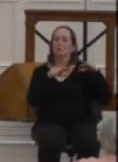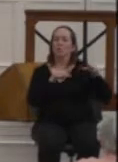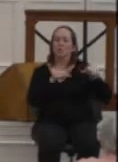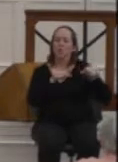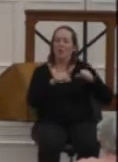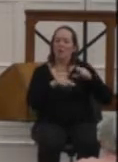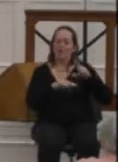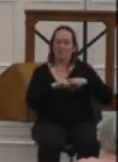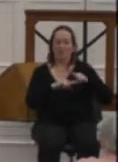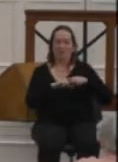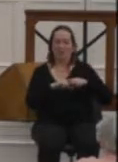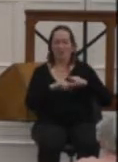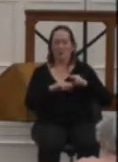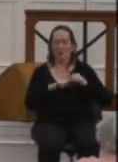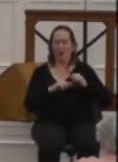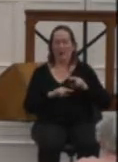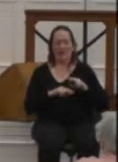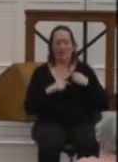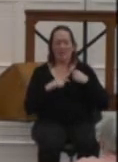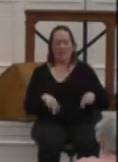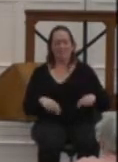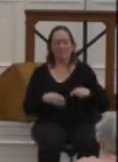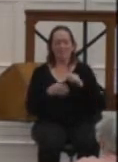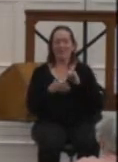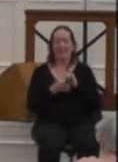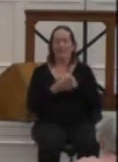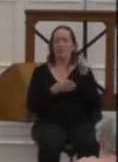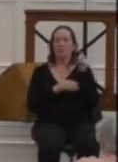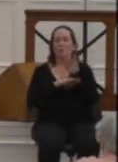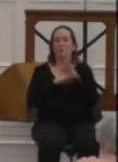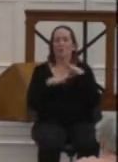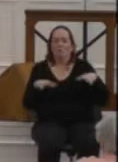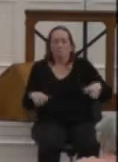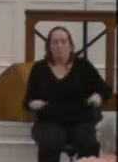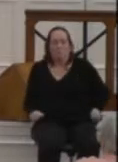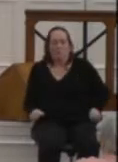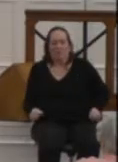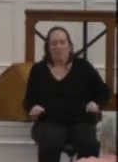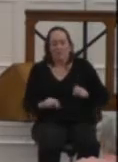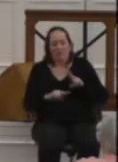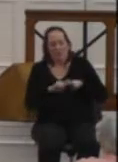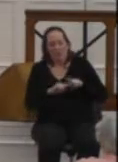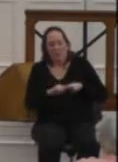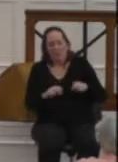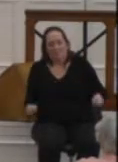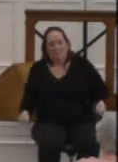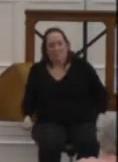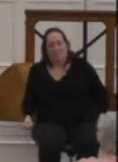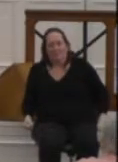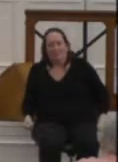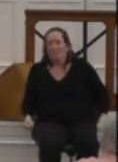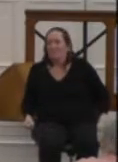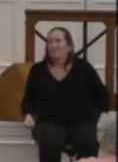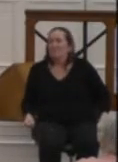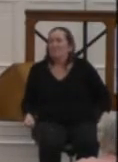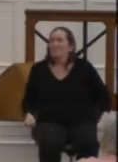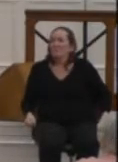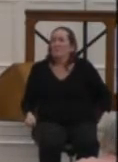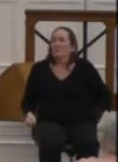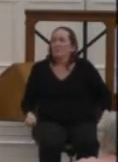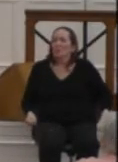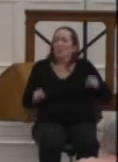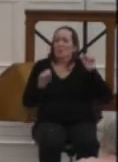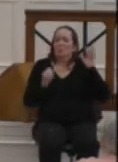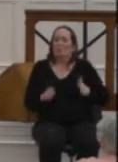in that Tuesday evening, and I held tightly to the sides of it, when that